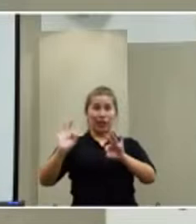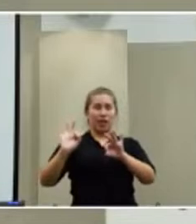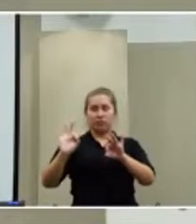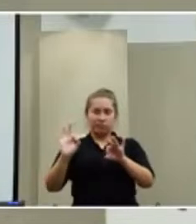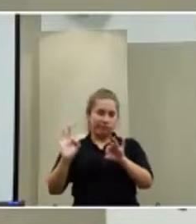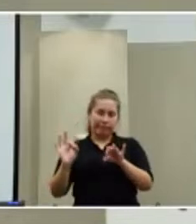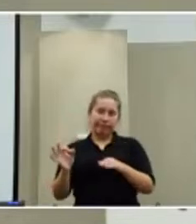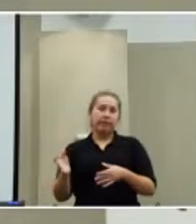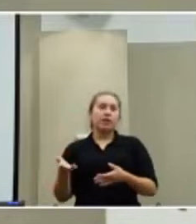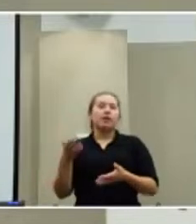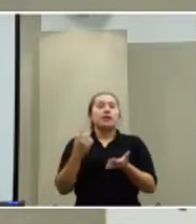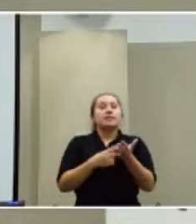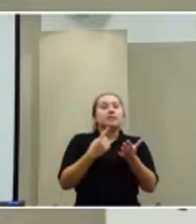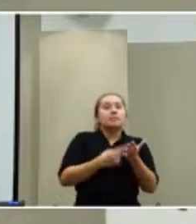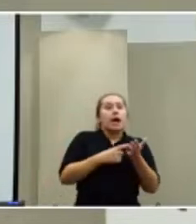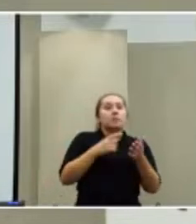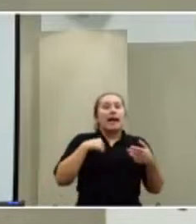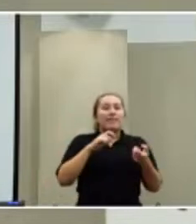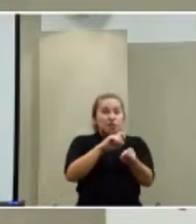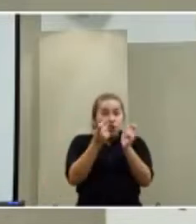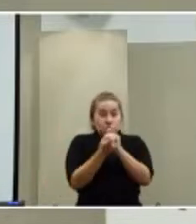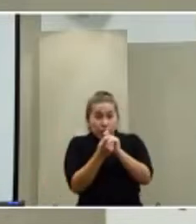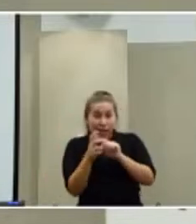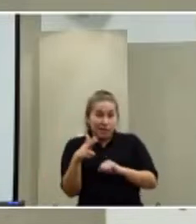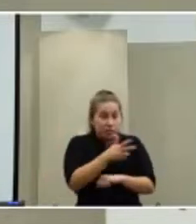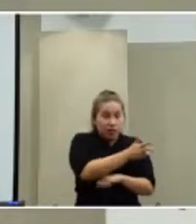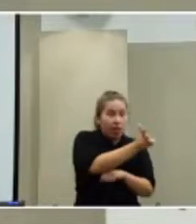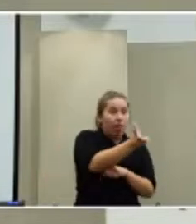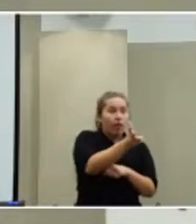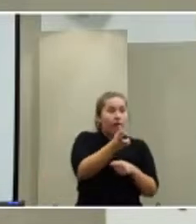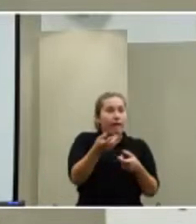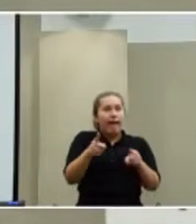Sometimes they make detours, causing me to be a little late